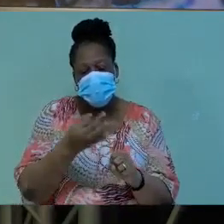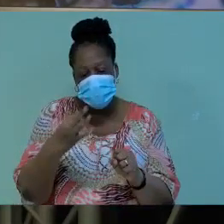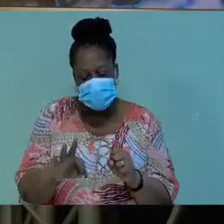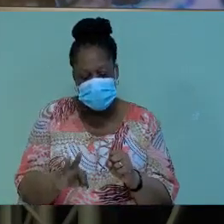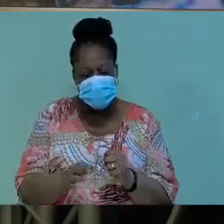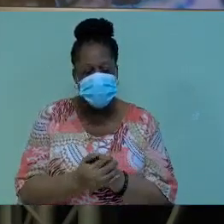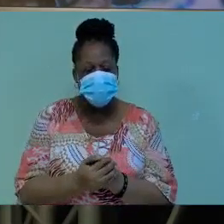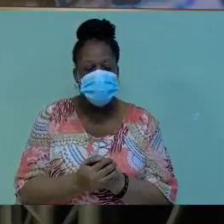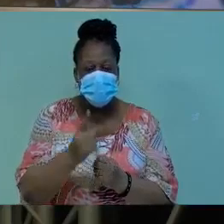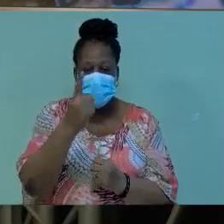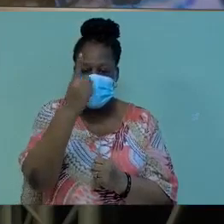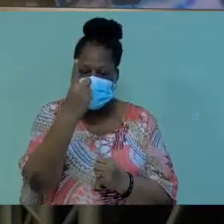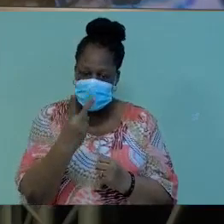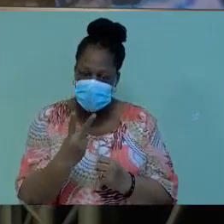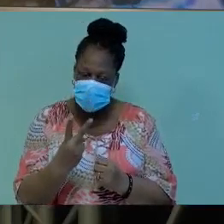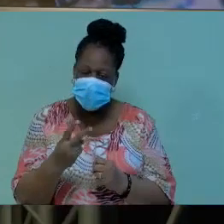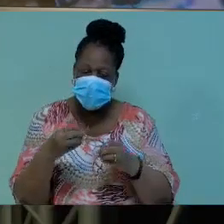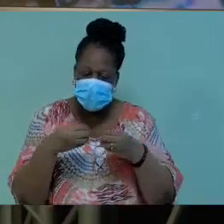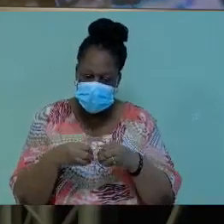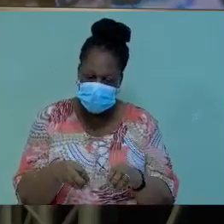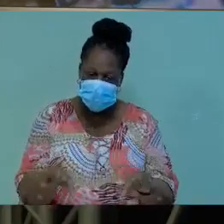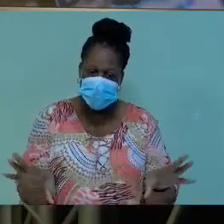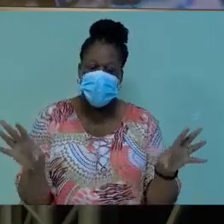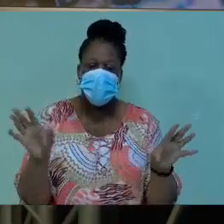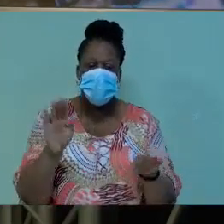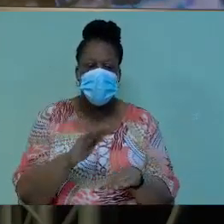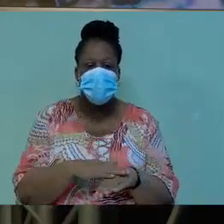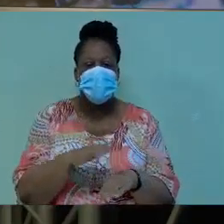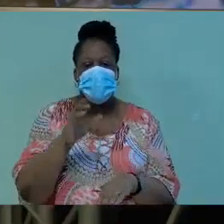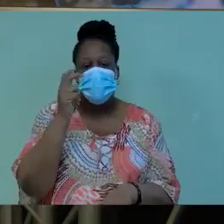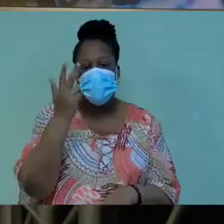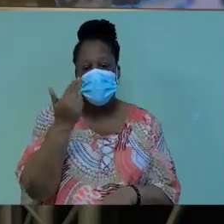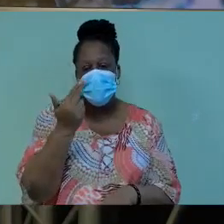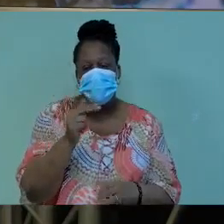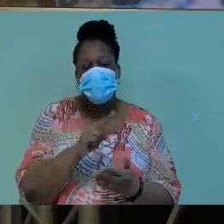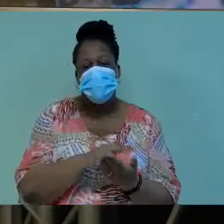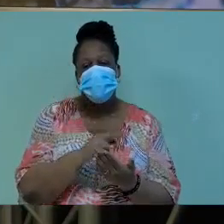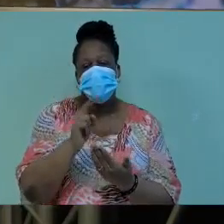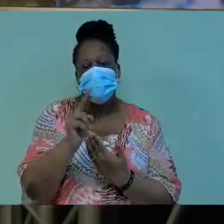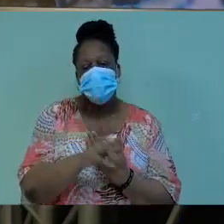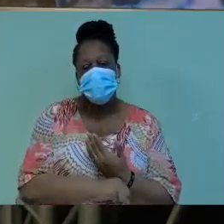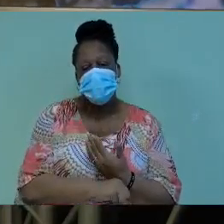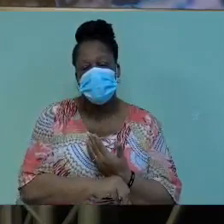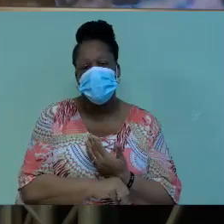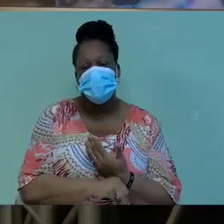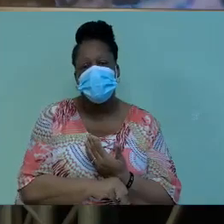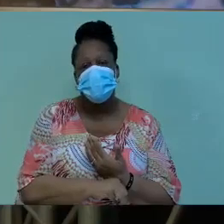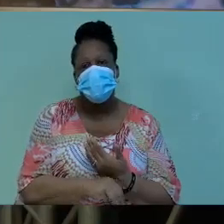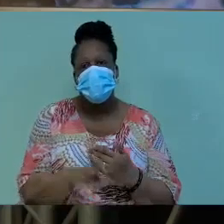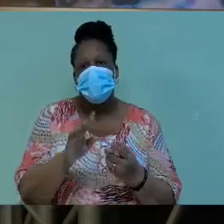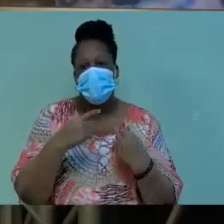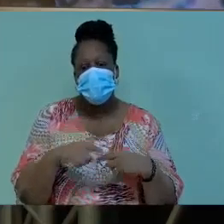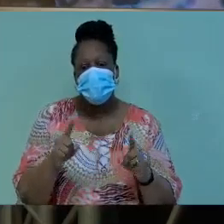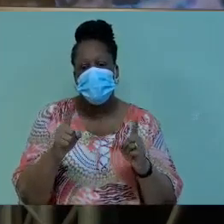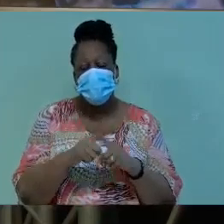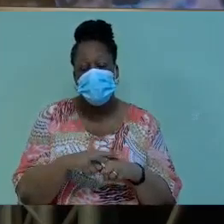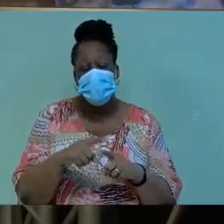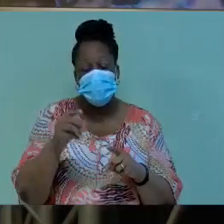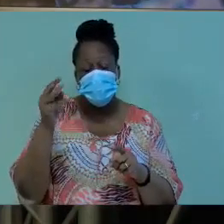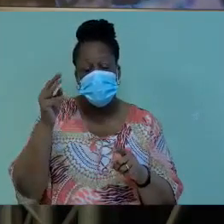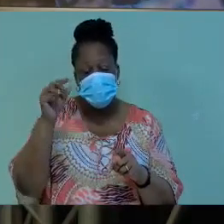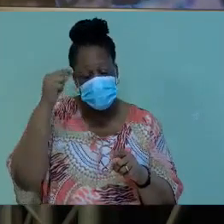Half of the grant was dispersed on the 13th of March, 2020, and this was dispersed directly to the government of St. Kitts